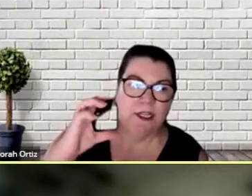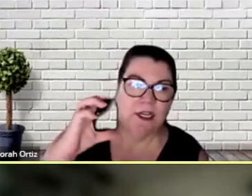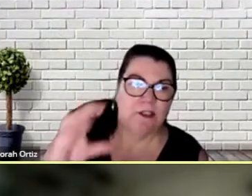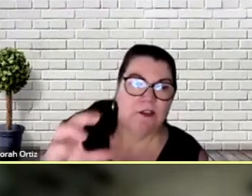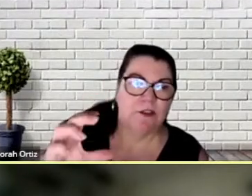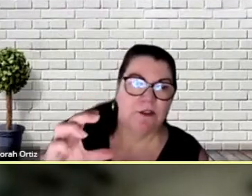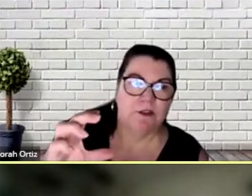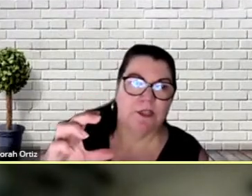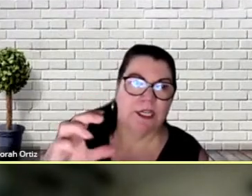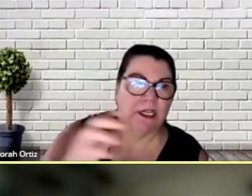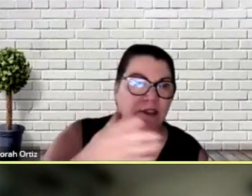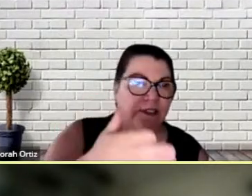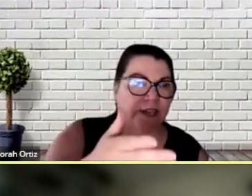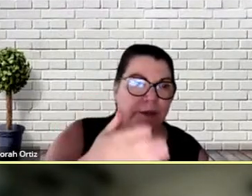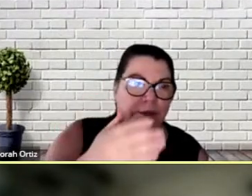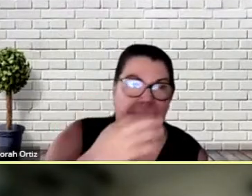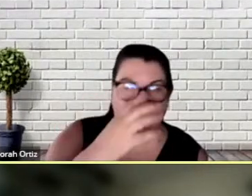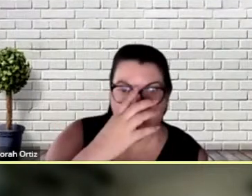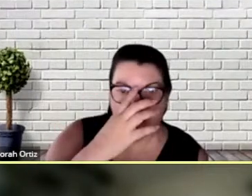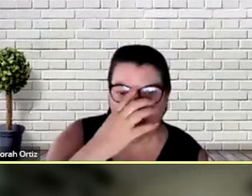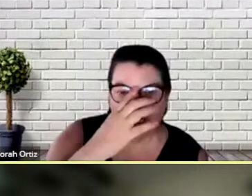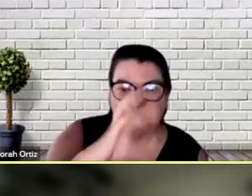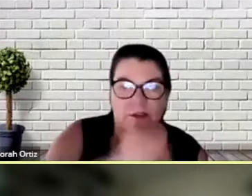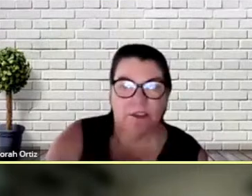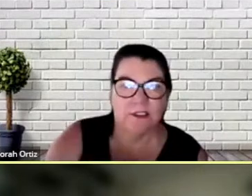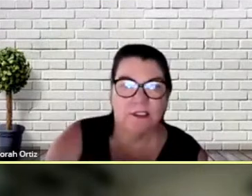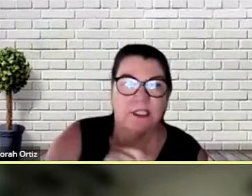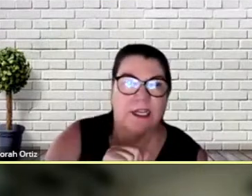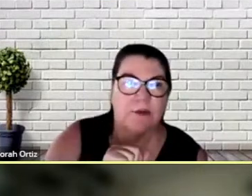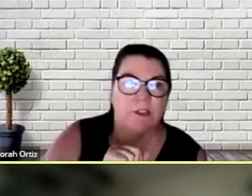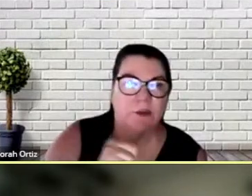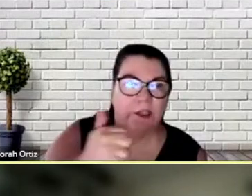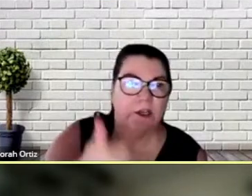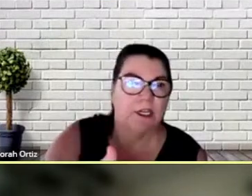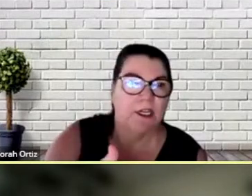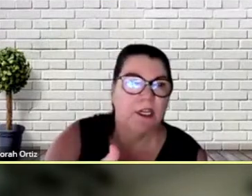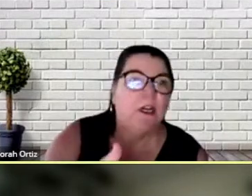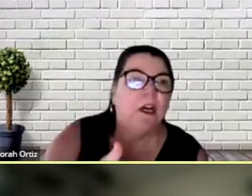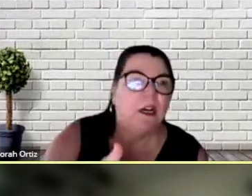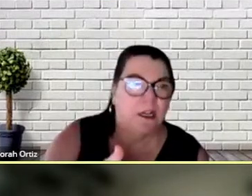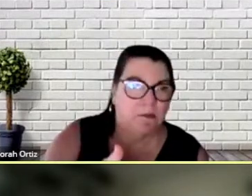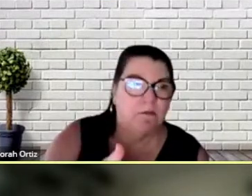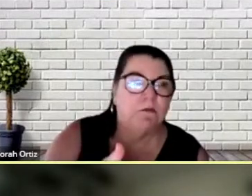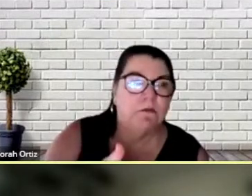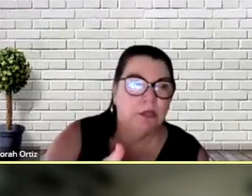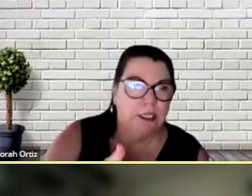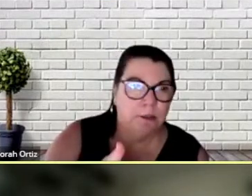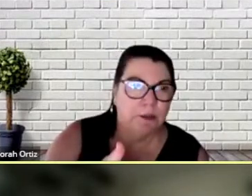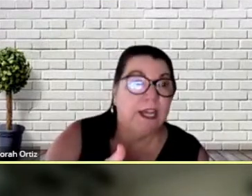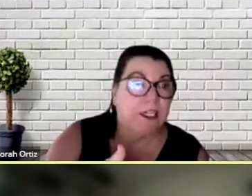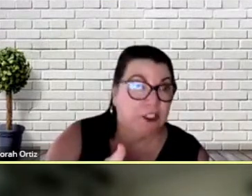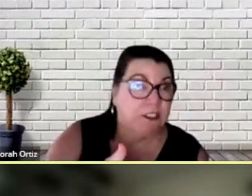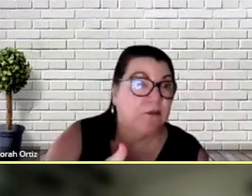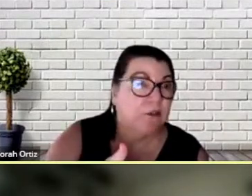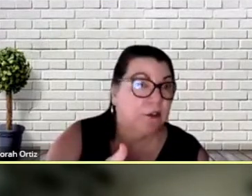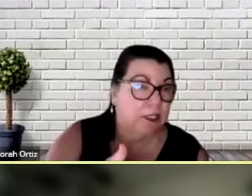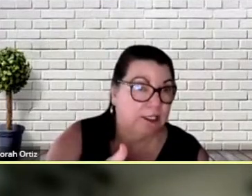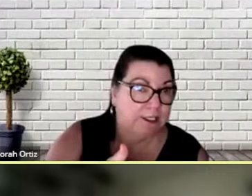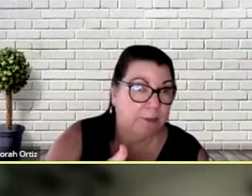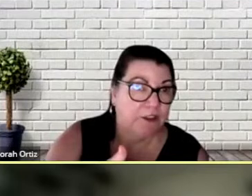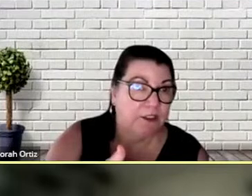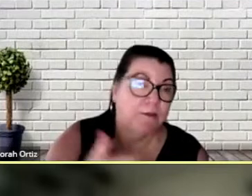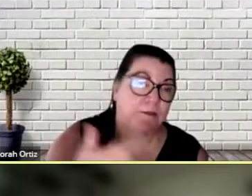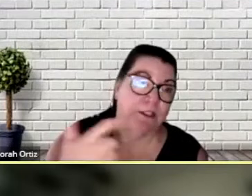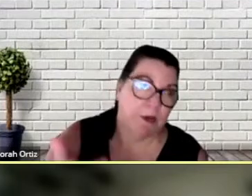addressed under the statement by our legal counsel that's in the language regarding legal protections